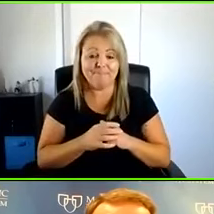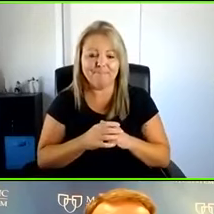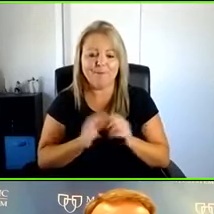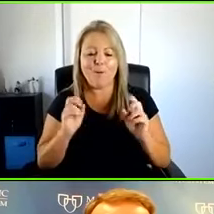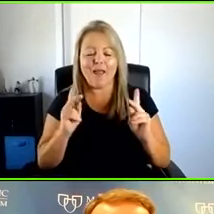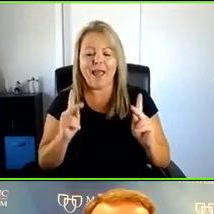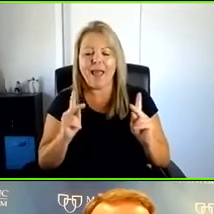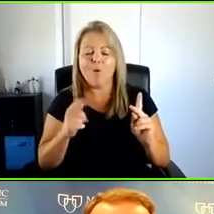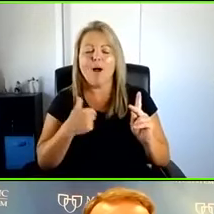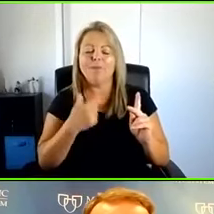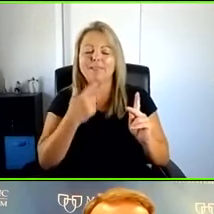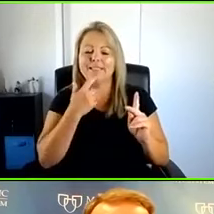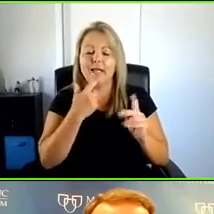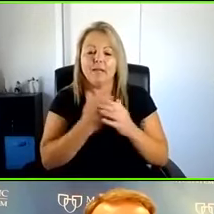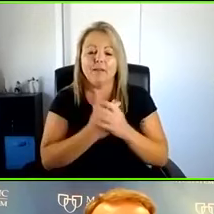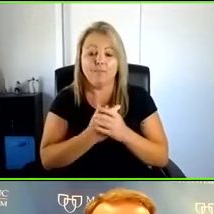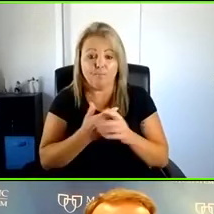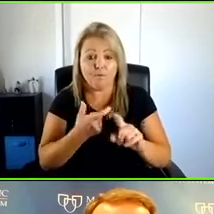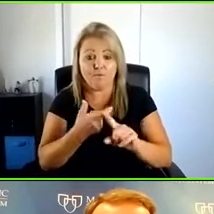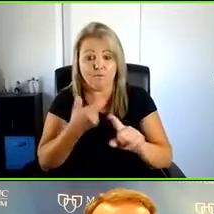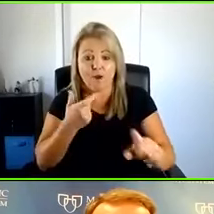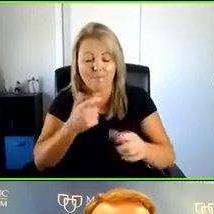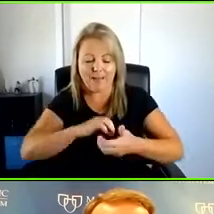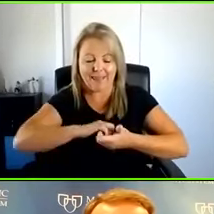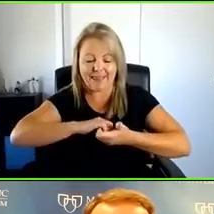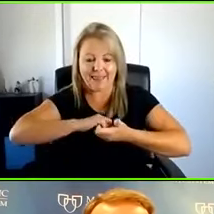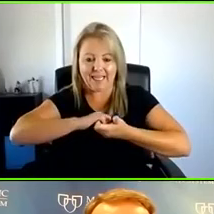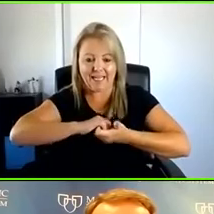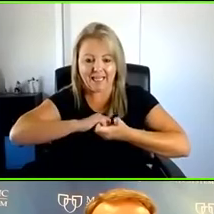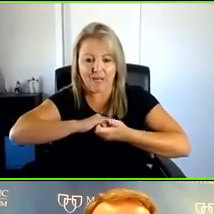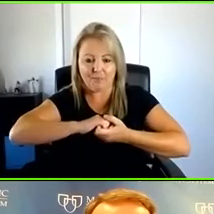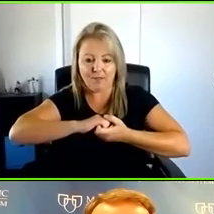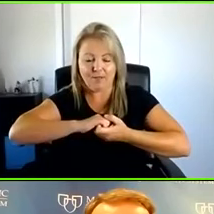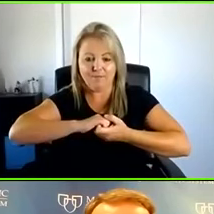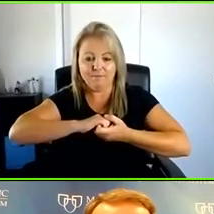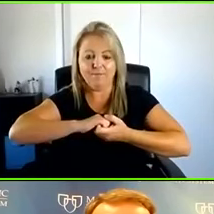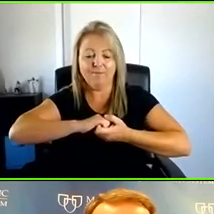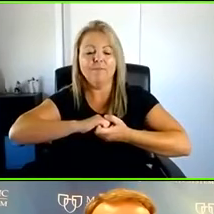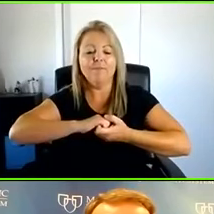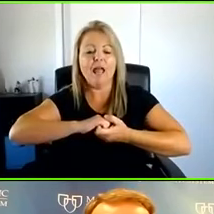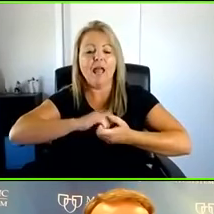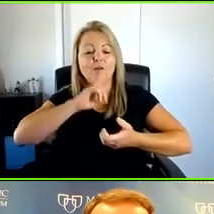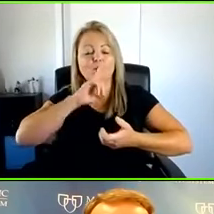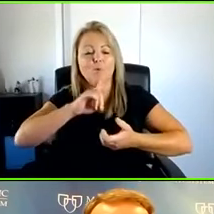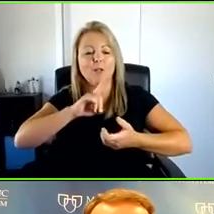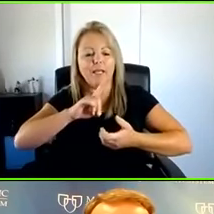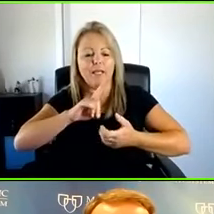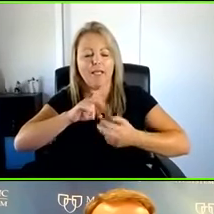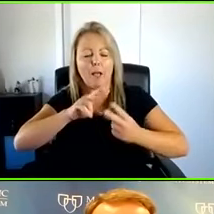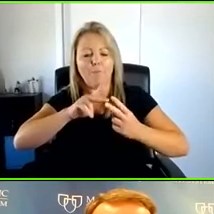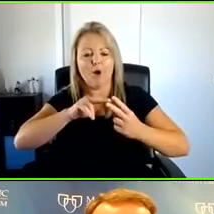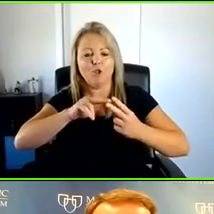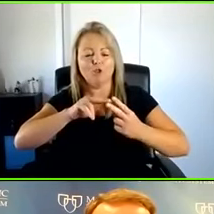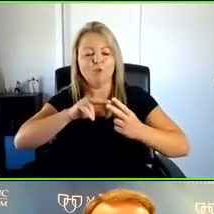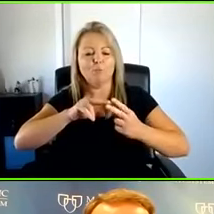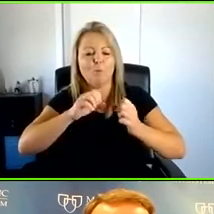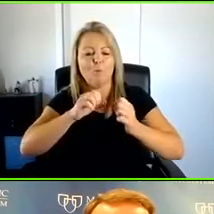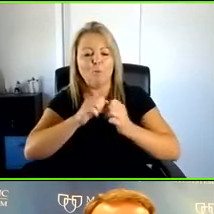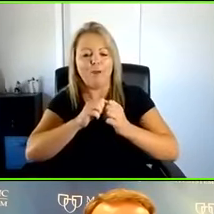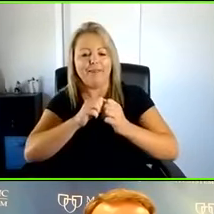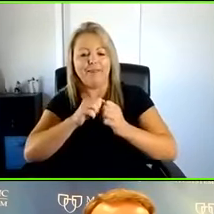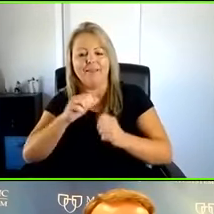Okay, well, I'll just say that on behalf of the collaborative and really a partnership with stakeholders as